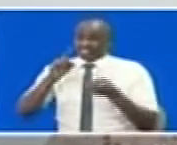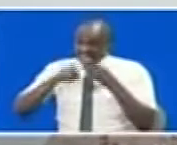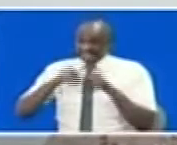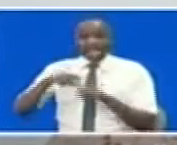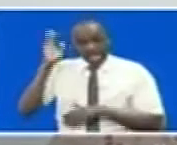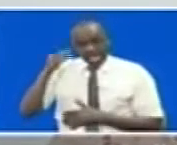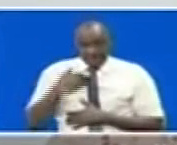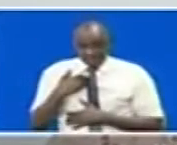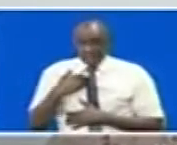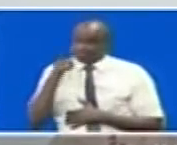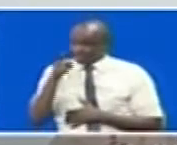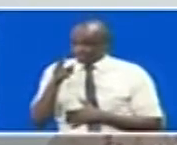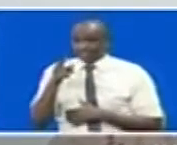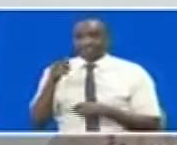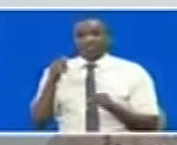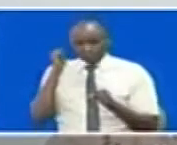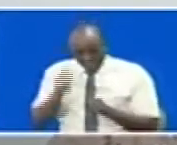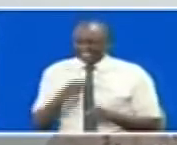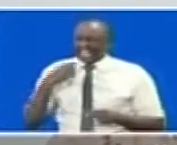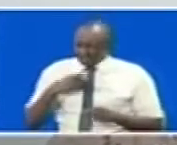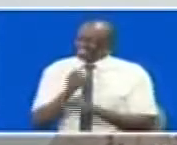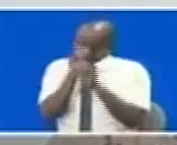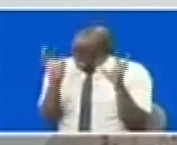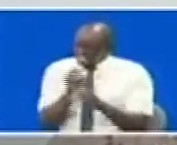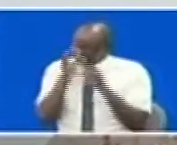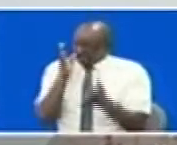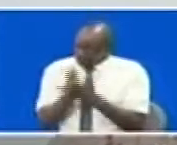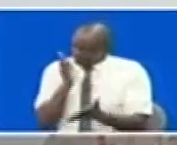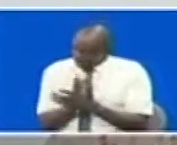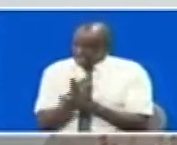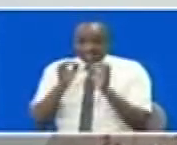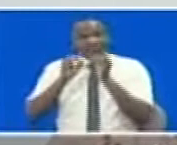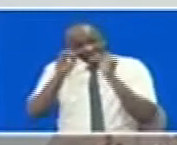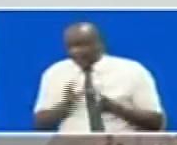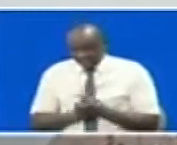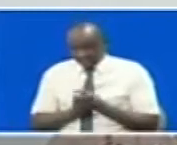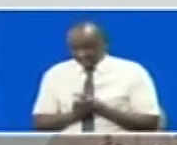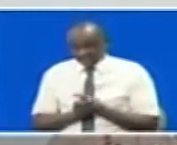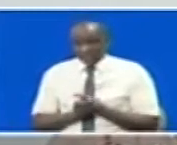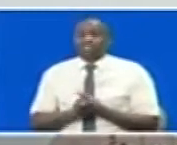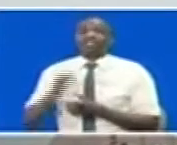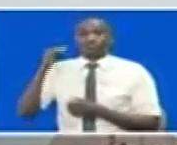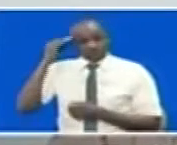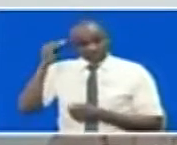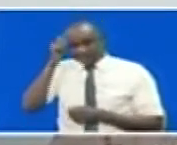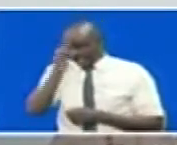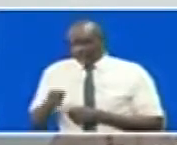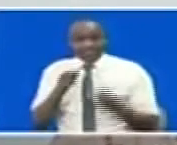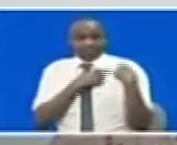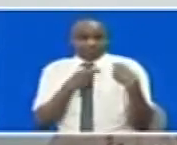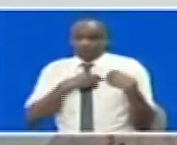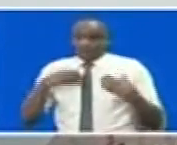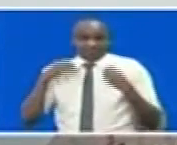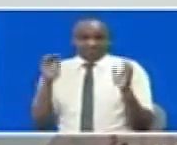high. It is beyond reasonable doubt. If you cannot meet that threshold, the judicial officer has got no